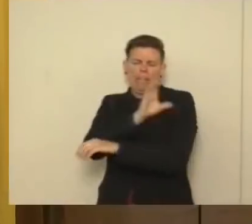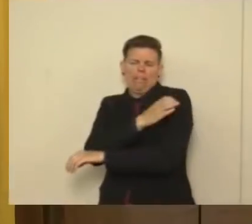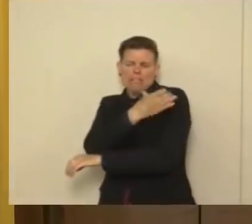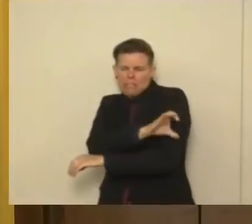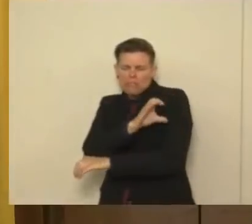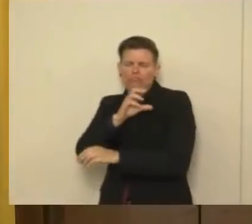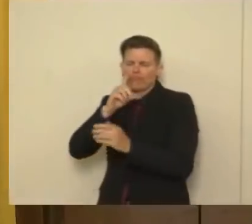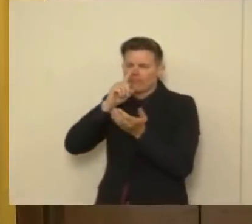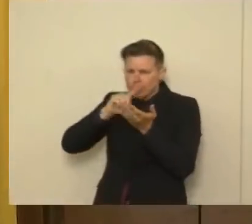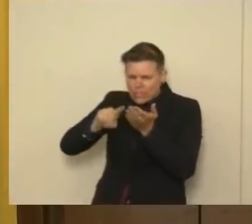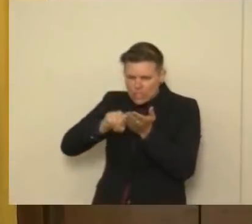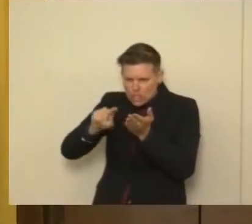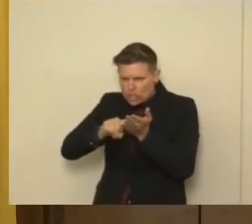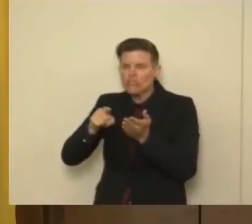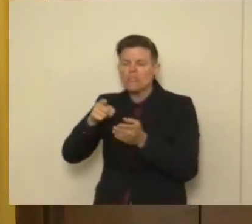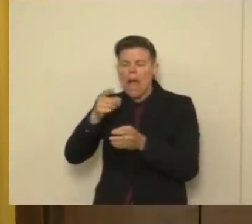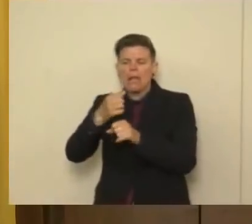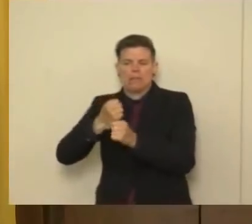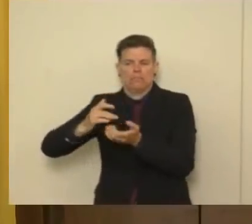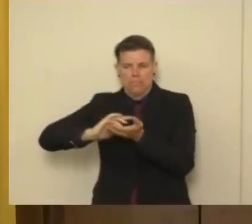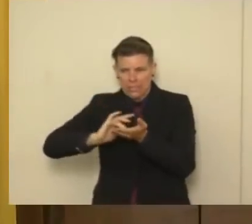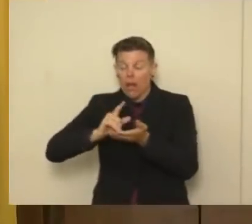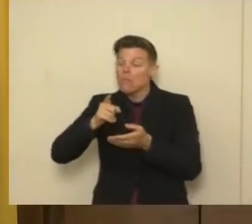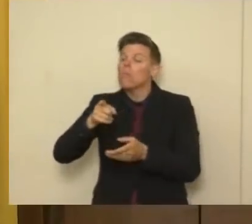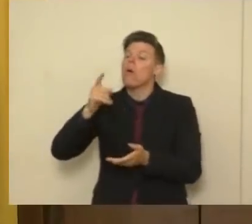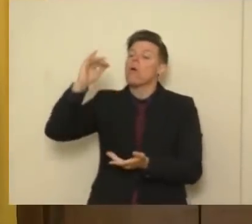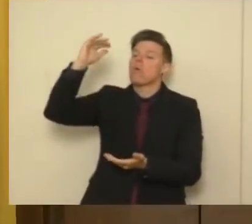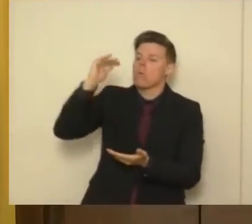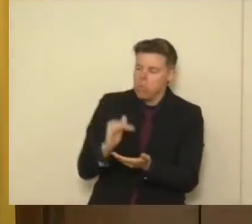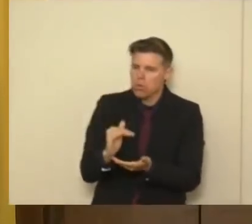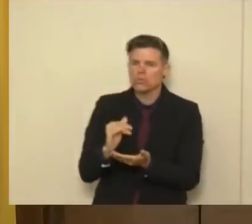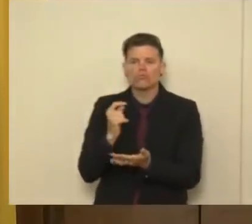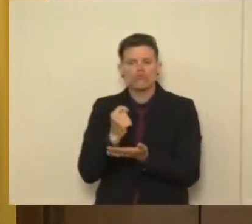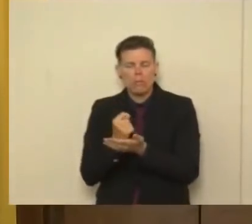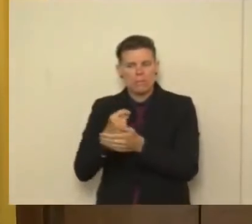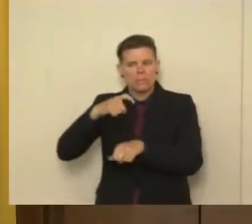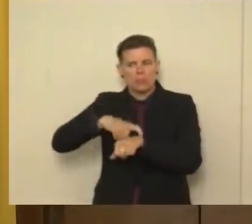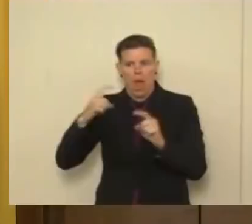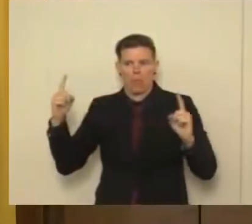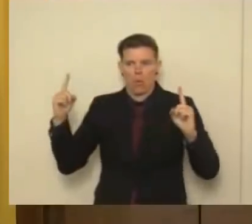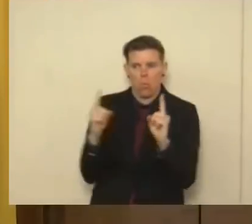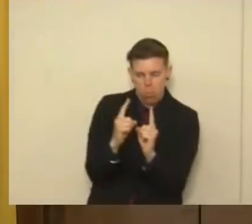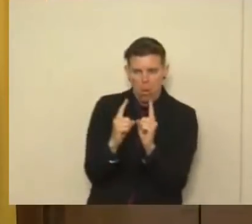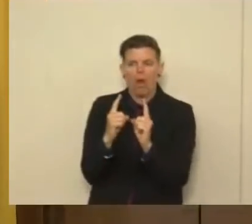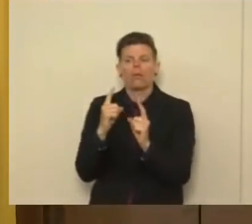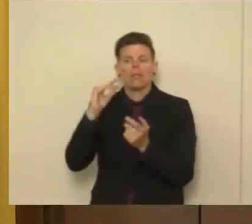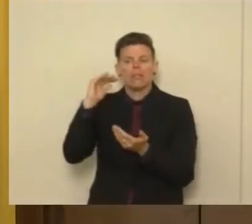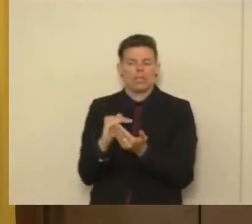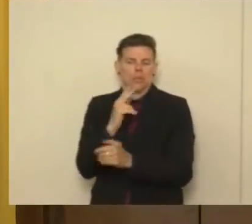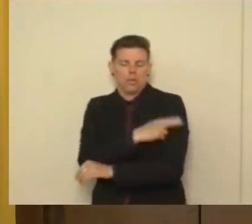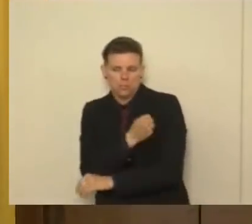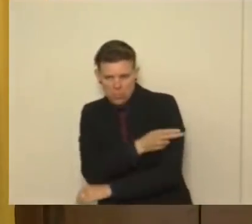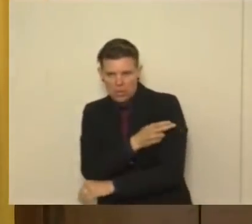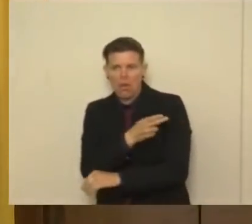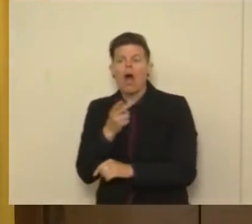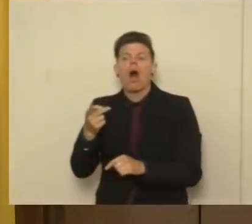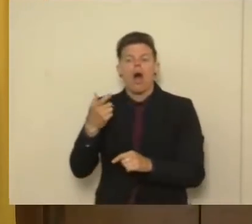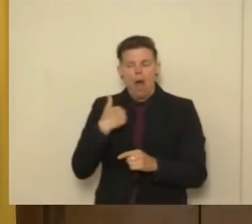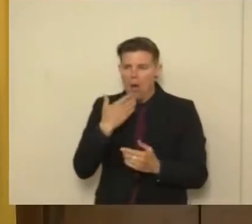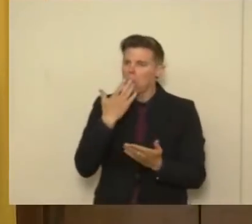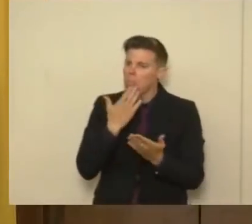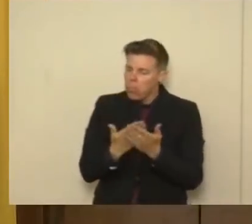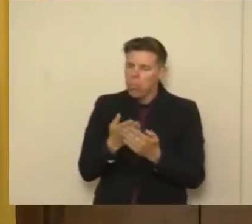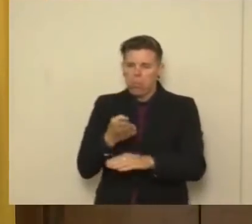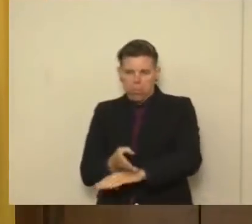fact, shorten the treatment at a hospital and have a positive impact on the treatment of